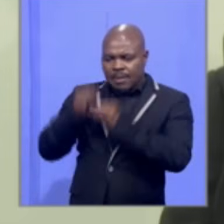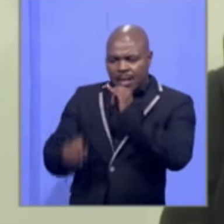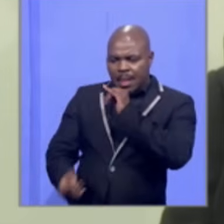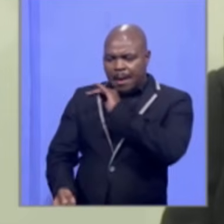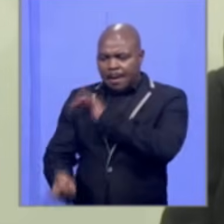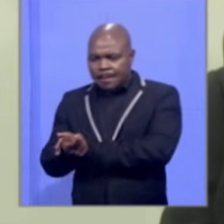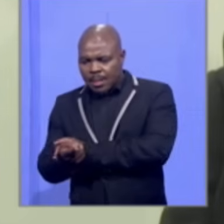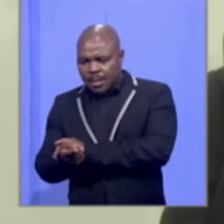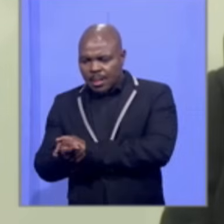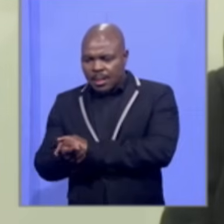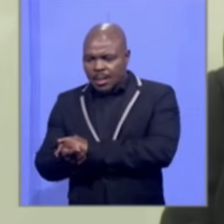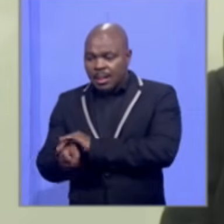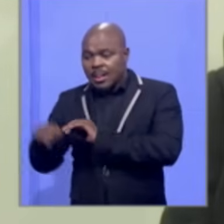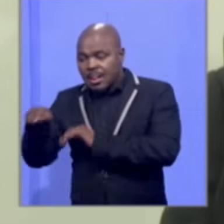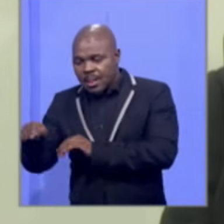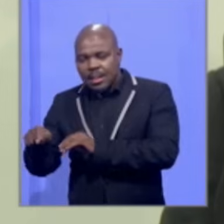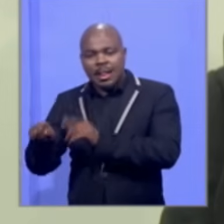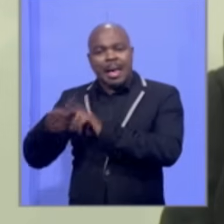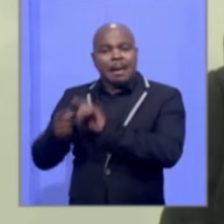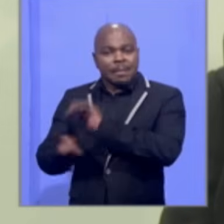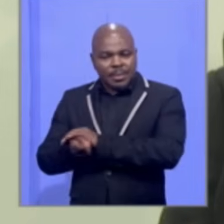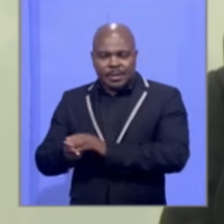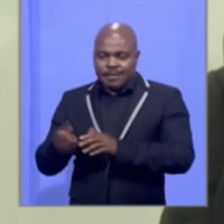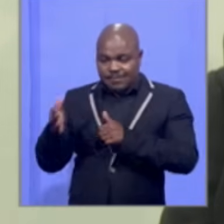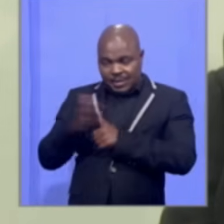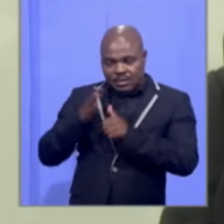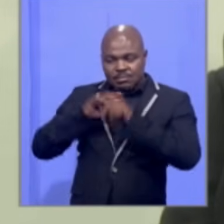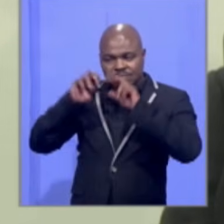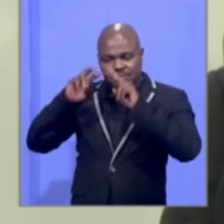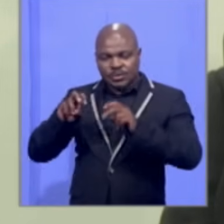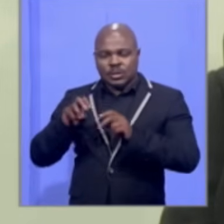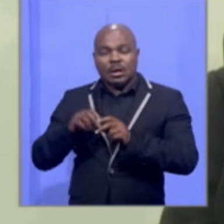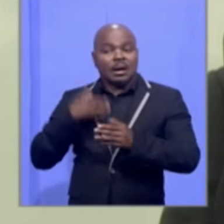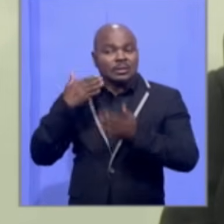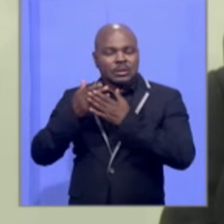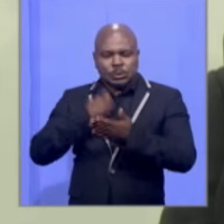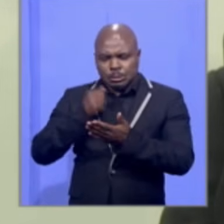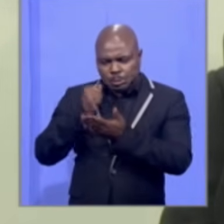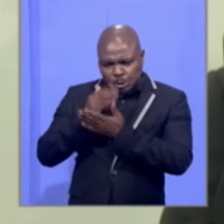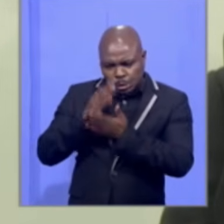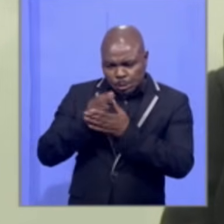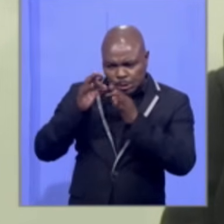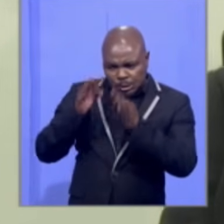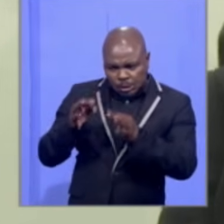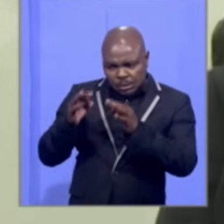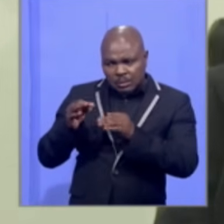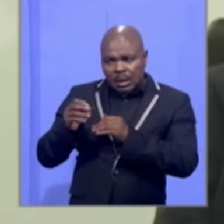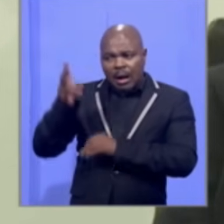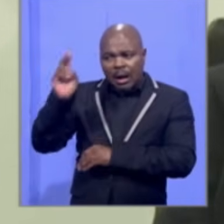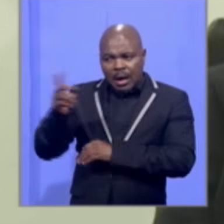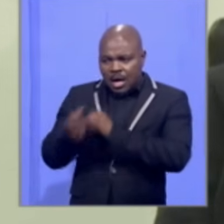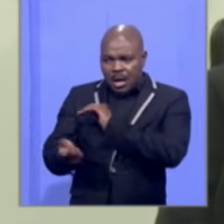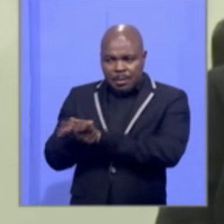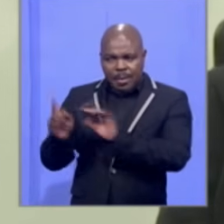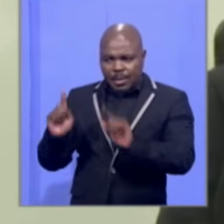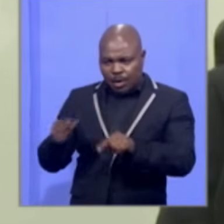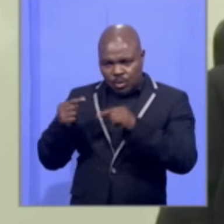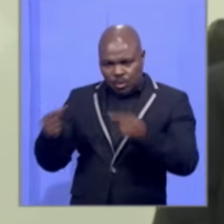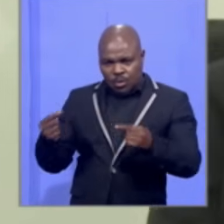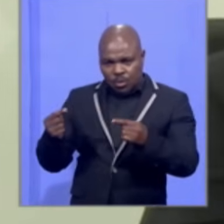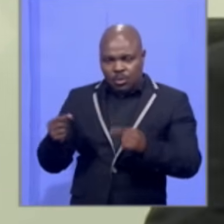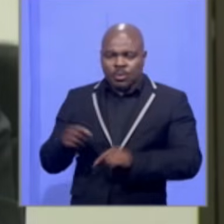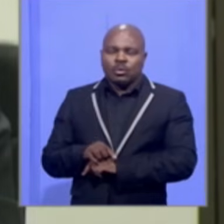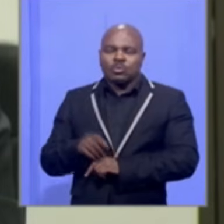accident and until we are able to provide assurance that no possibility exists of repeating this at any other part of